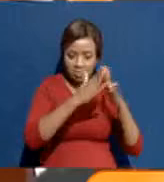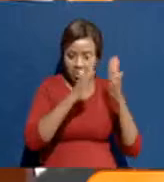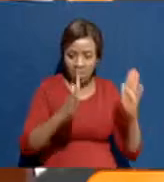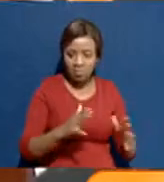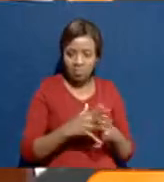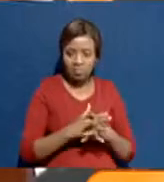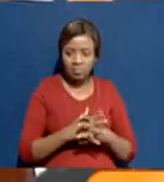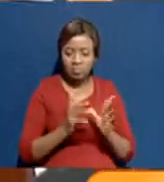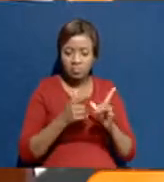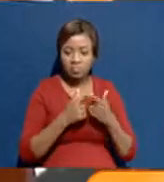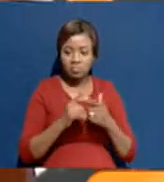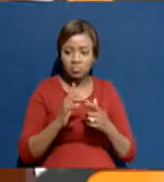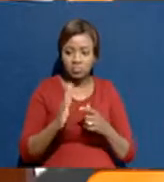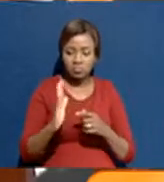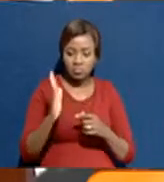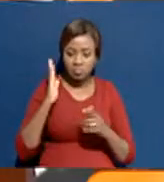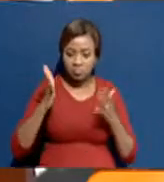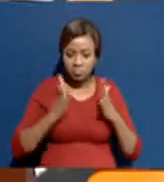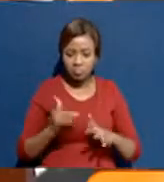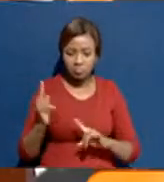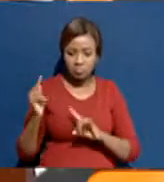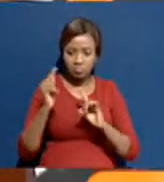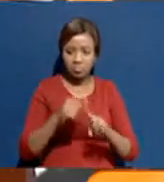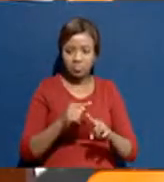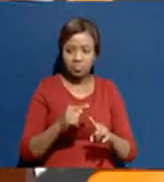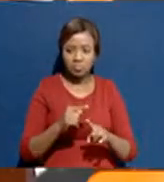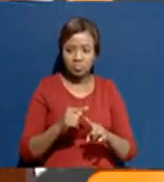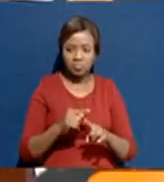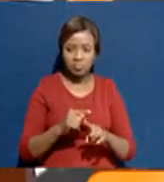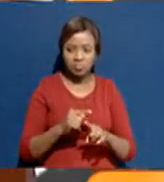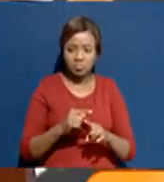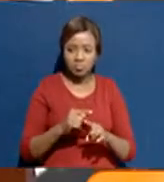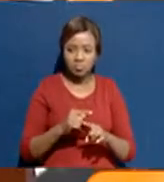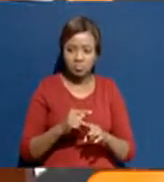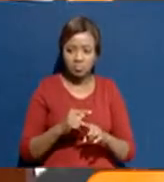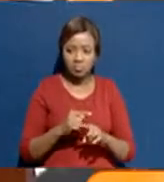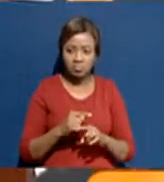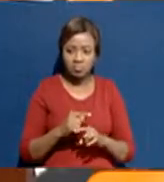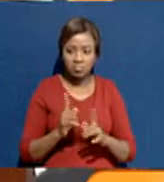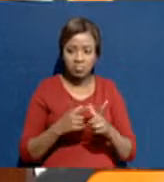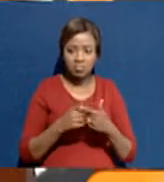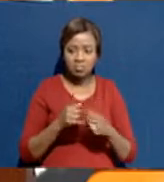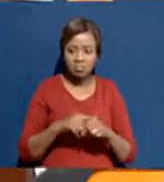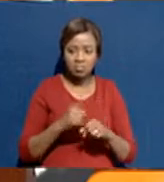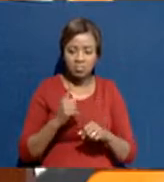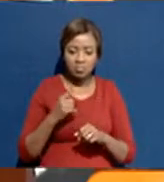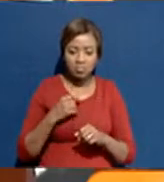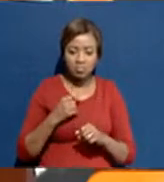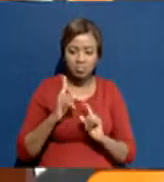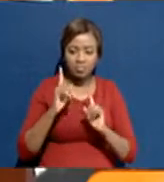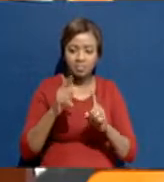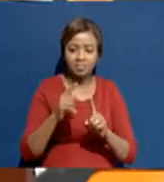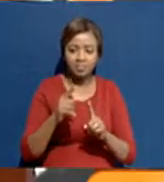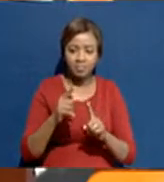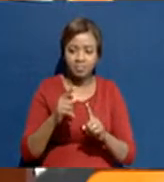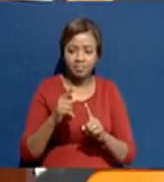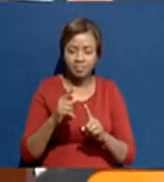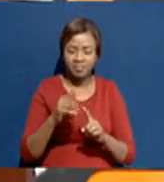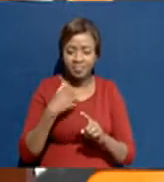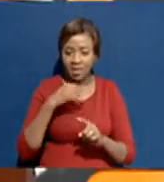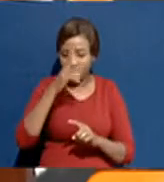When my bodyguards came to come and help me, as they were going back, they were shot at by